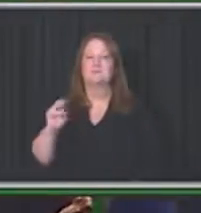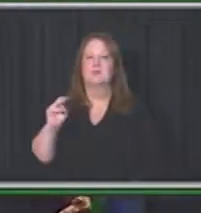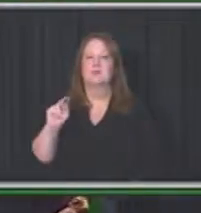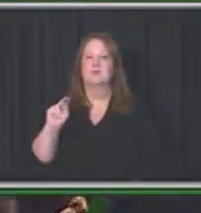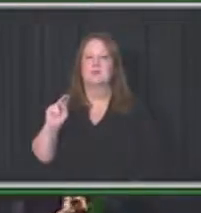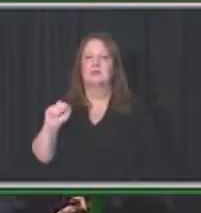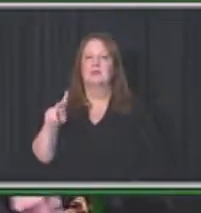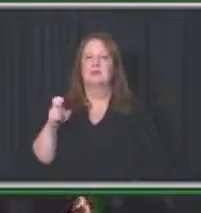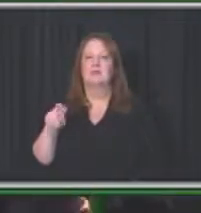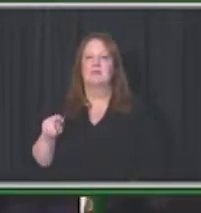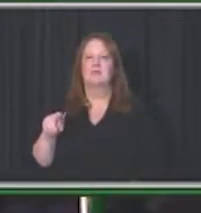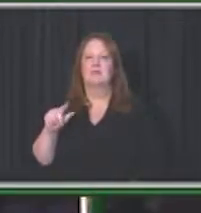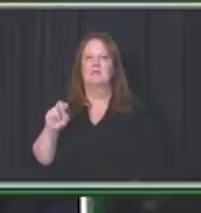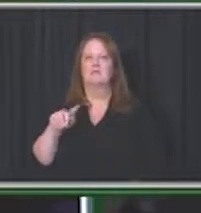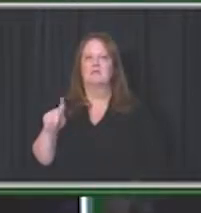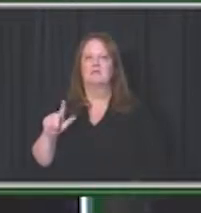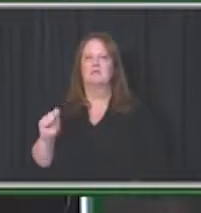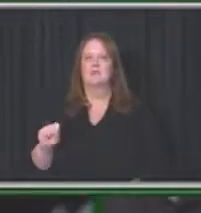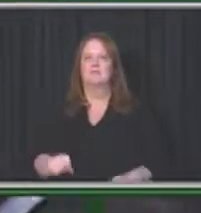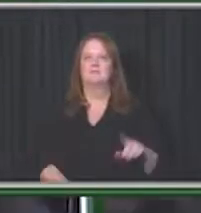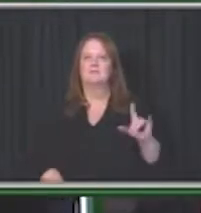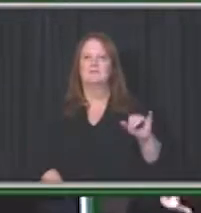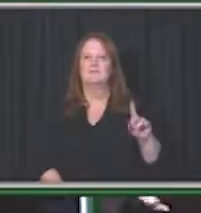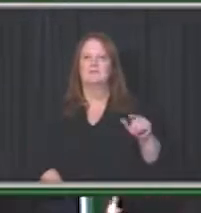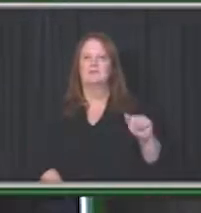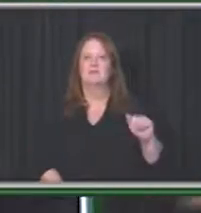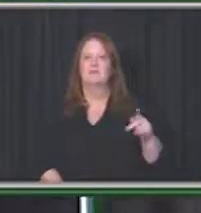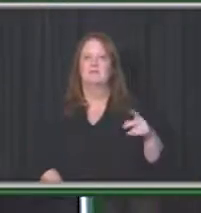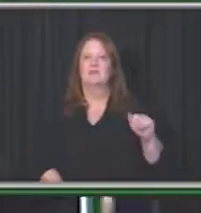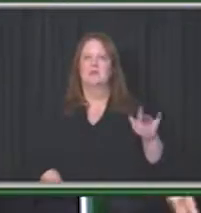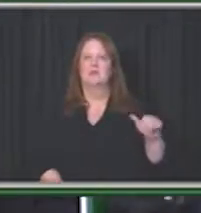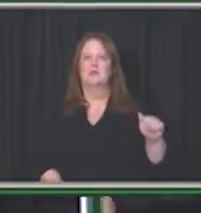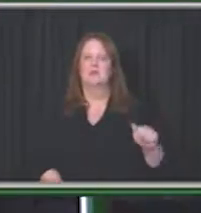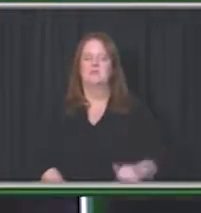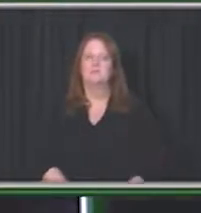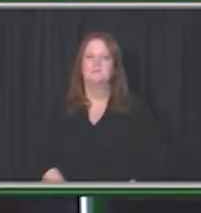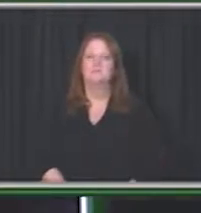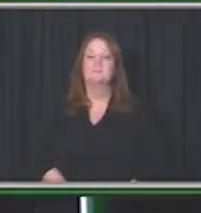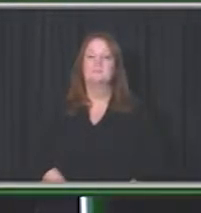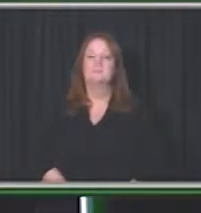Nathan Gonzalez. Liliana Palia.